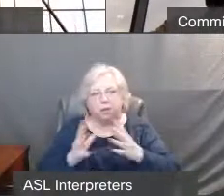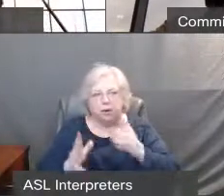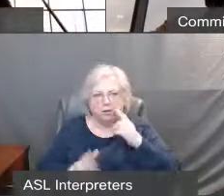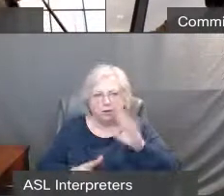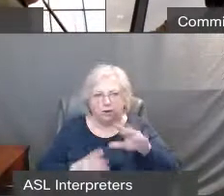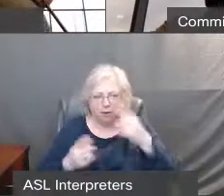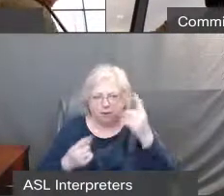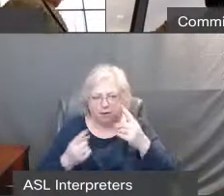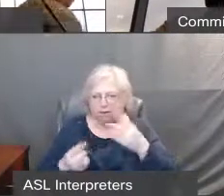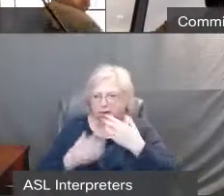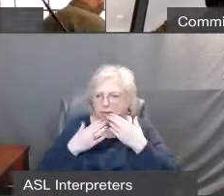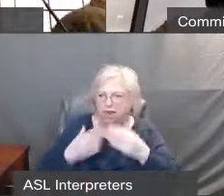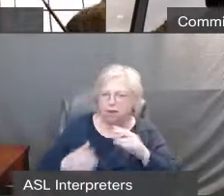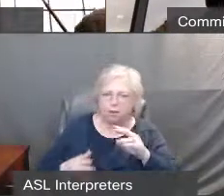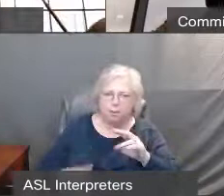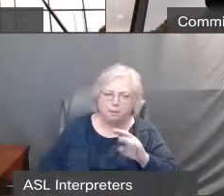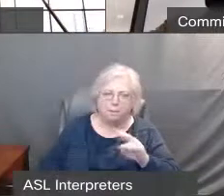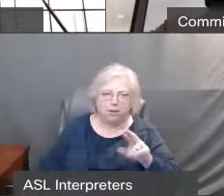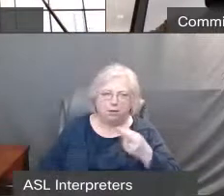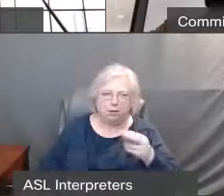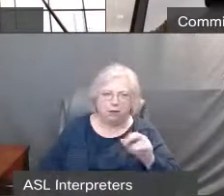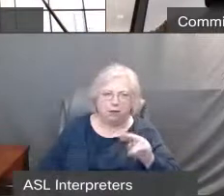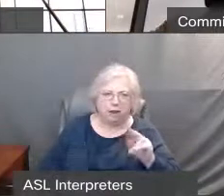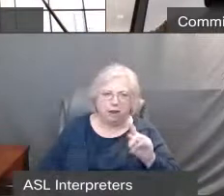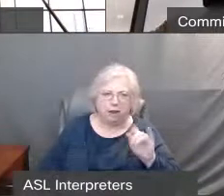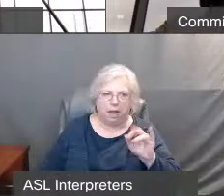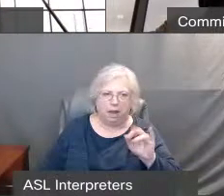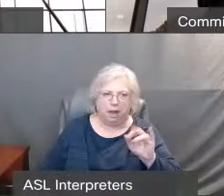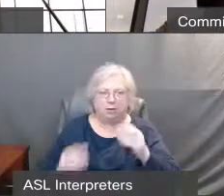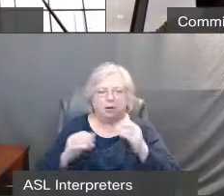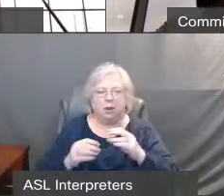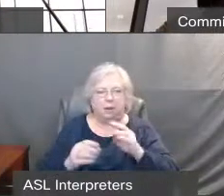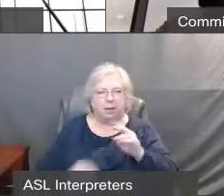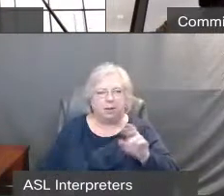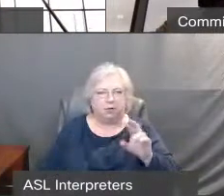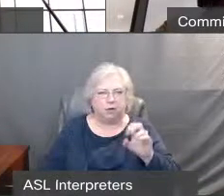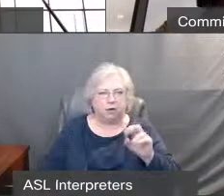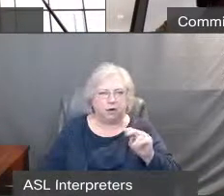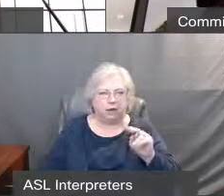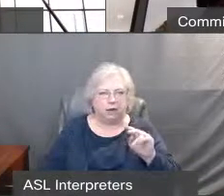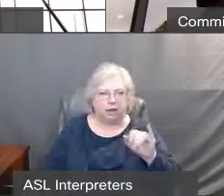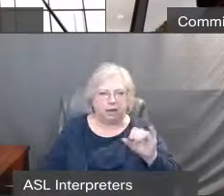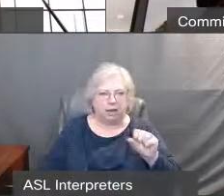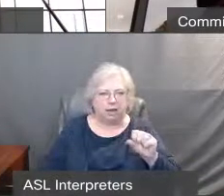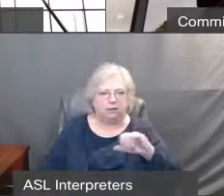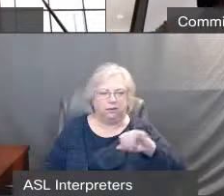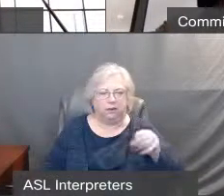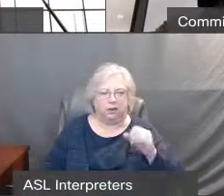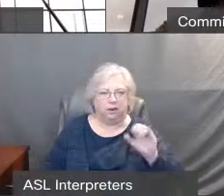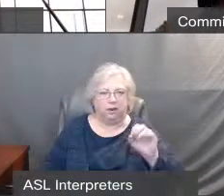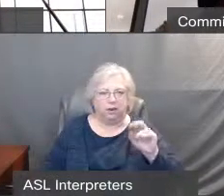Thank you, Mr. Hankins. Thank you. Okay. Next green card I have is Mr. Ennis Jones. Mr. Jones.